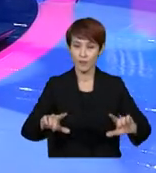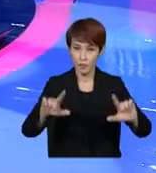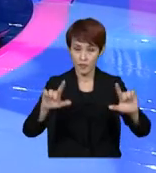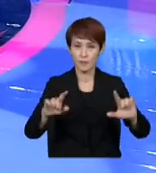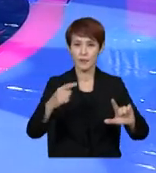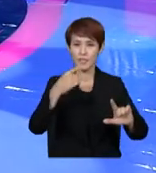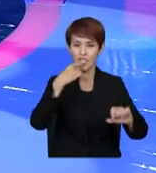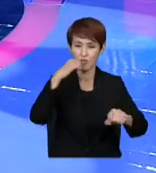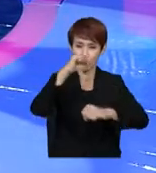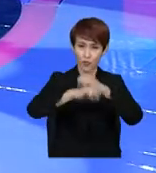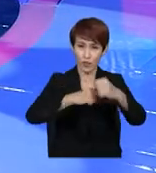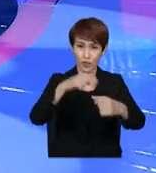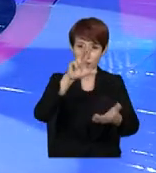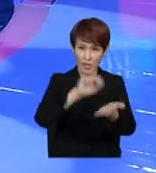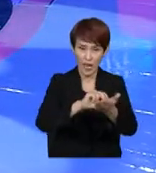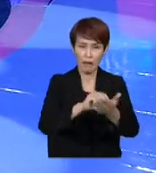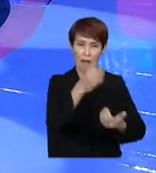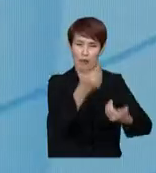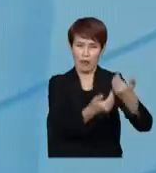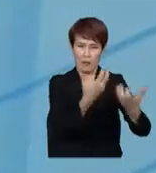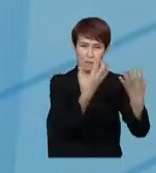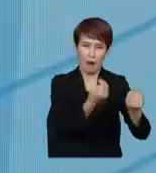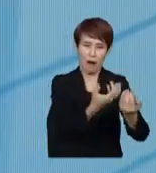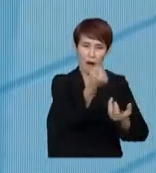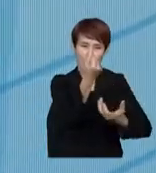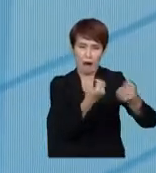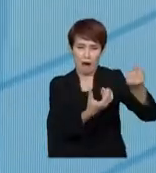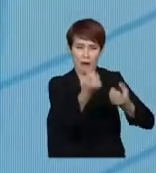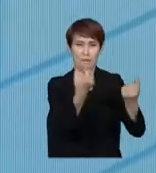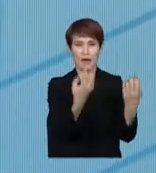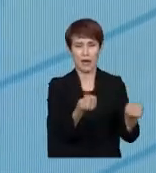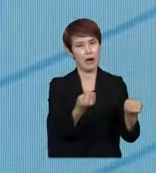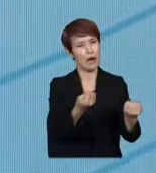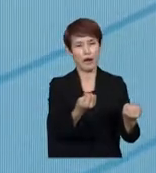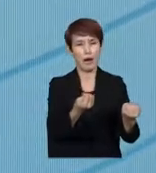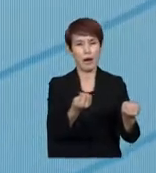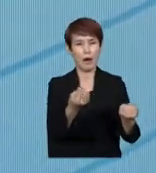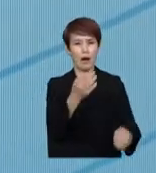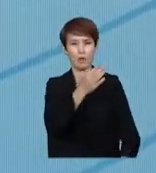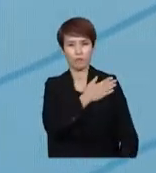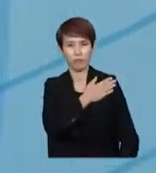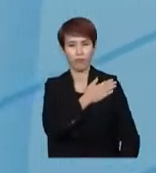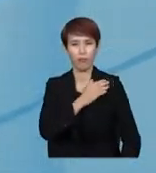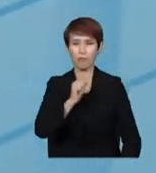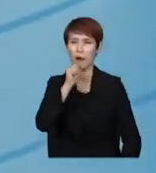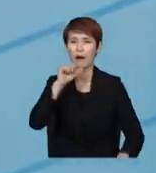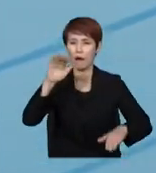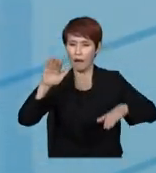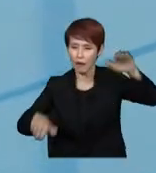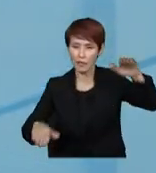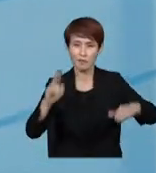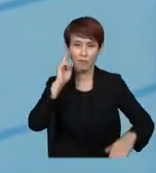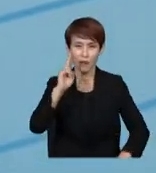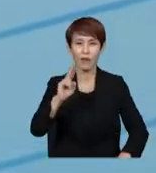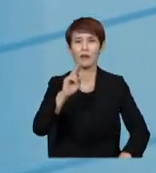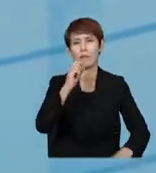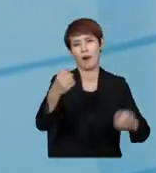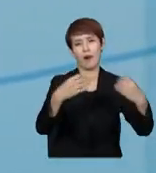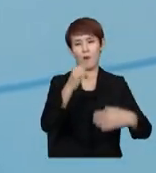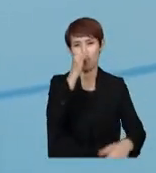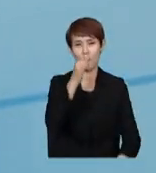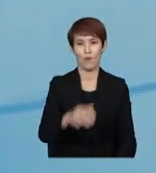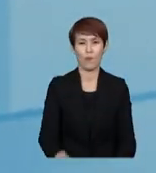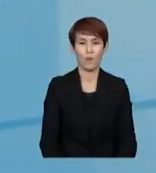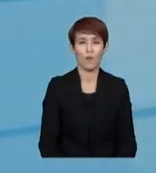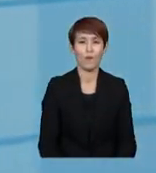much division, too much polarization, we have to remember, and here I'm basically just echoing what Adam Szyborski already told us